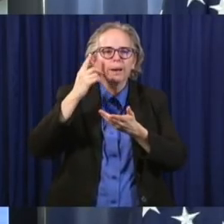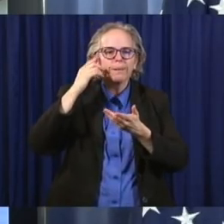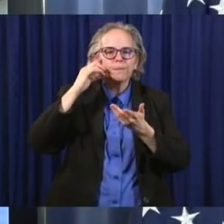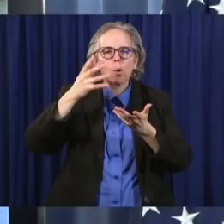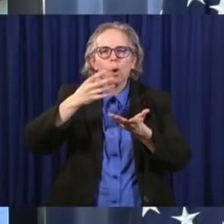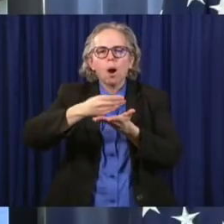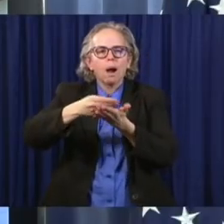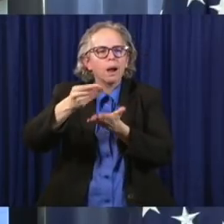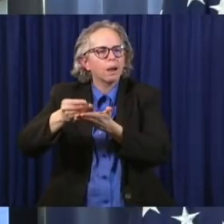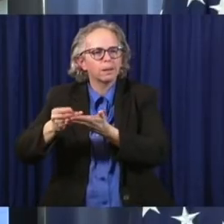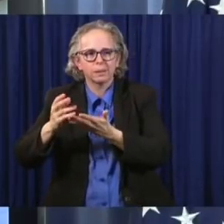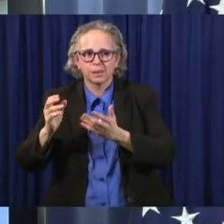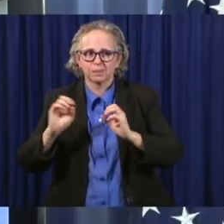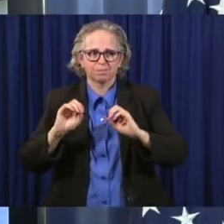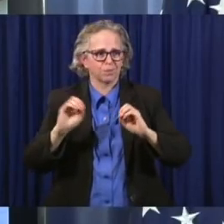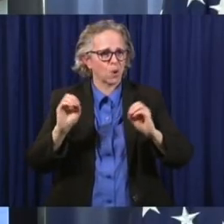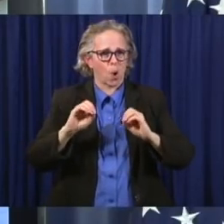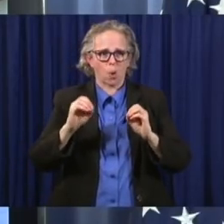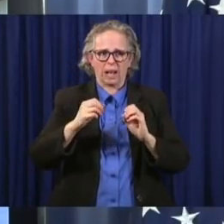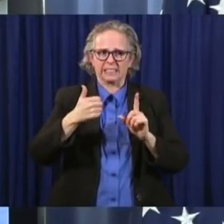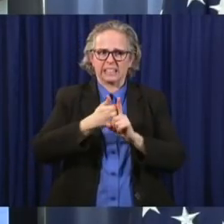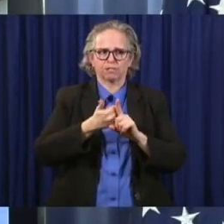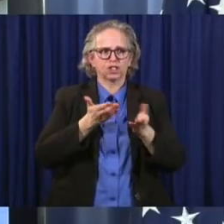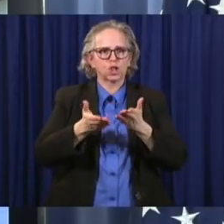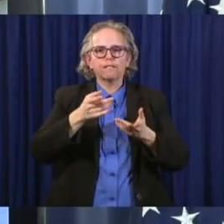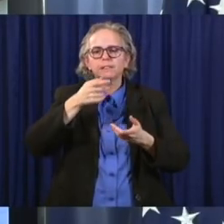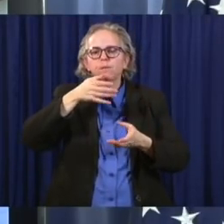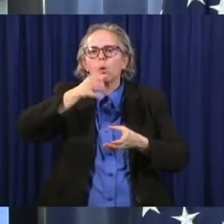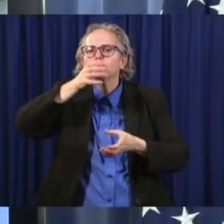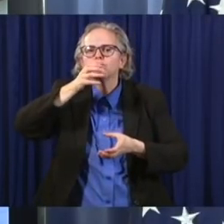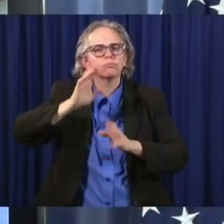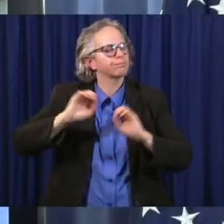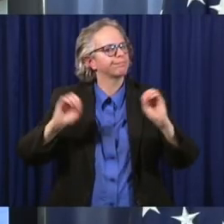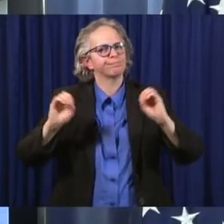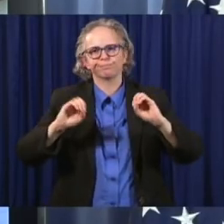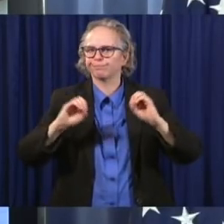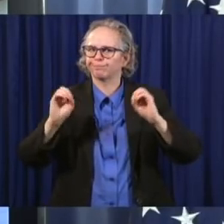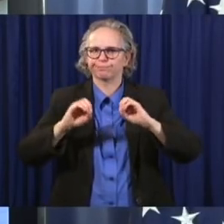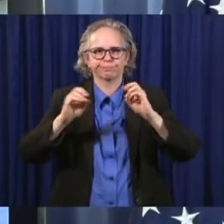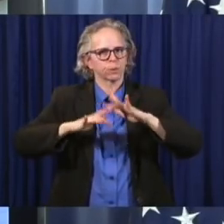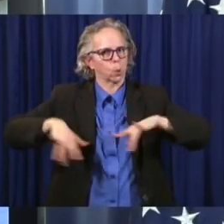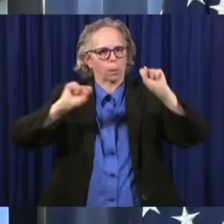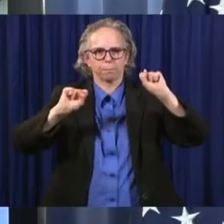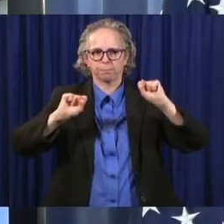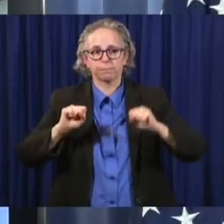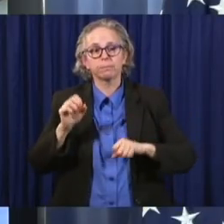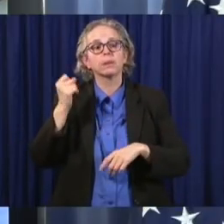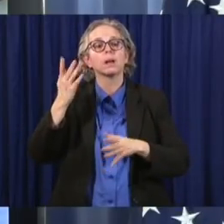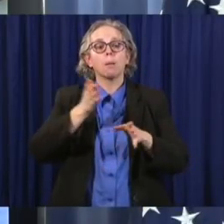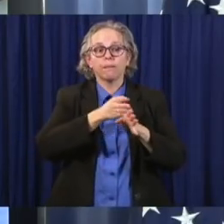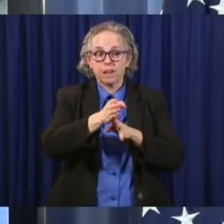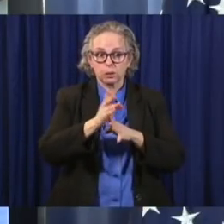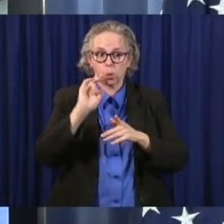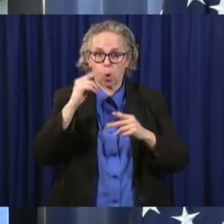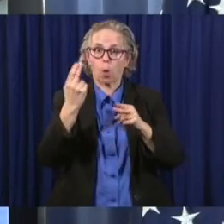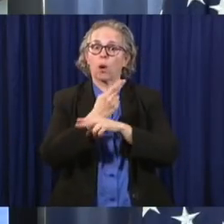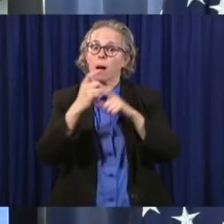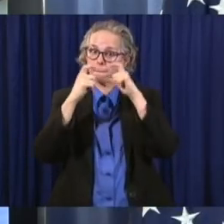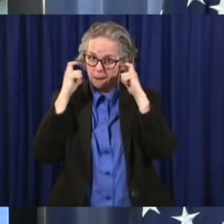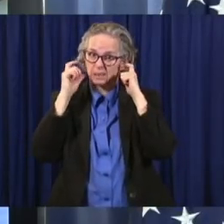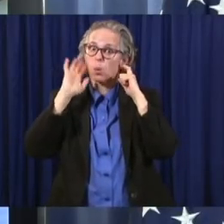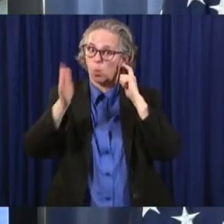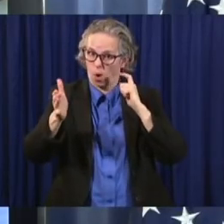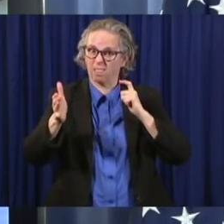areas. And, we'll be donning, our professionals will be donning the mask and really asking